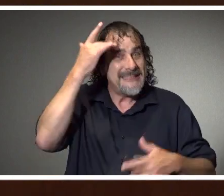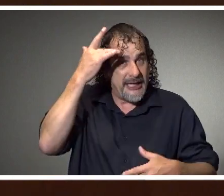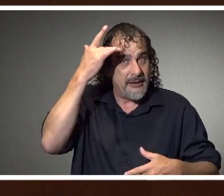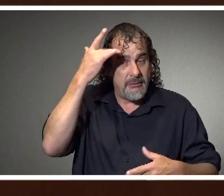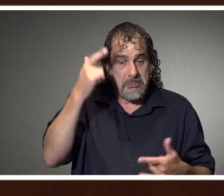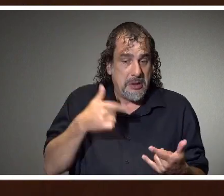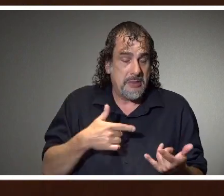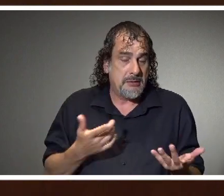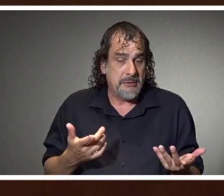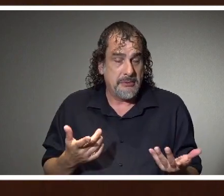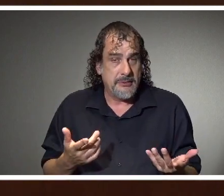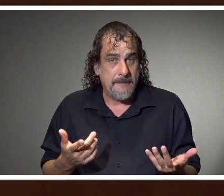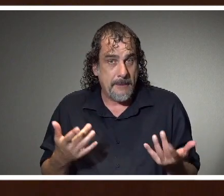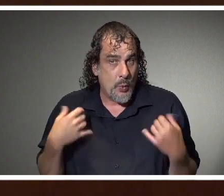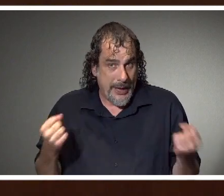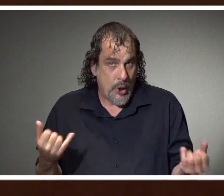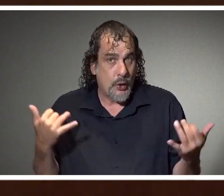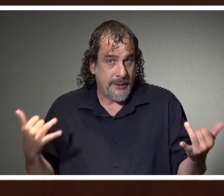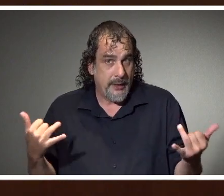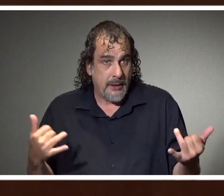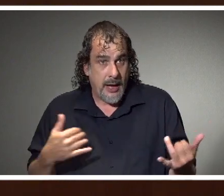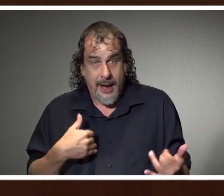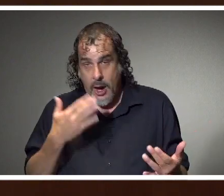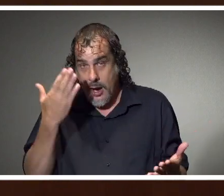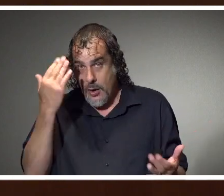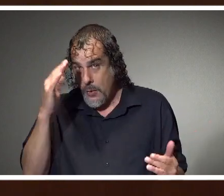I can't remember the last part of your question. I hope I answered it all.